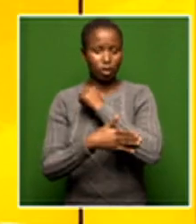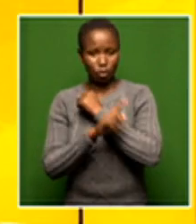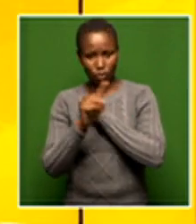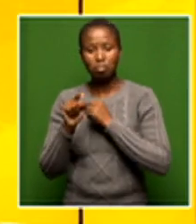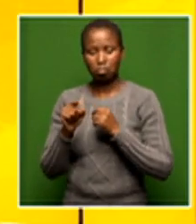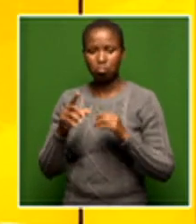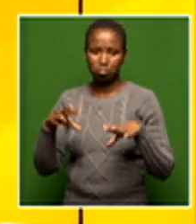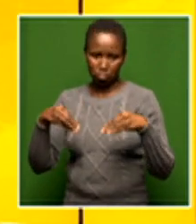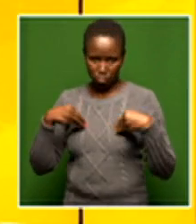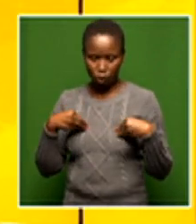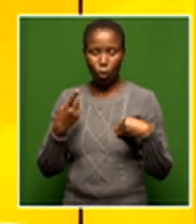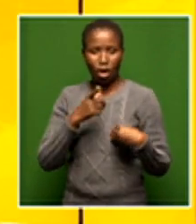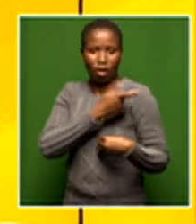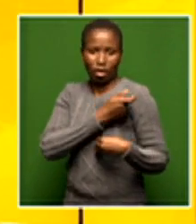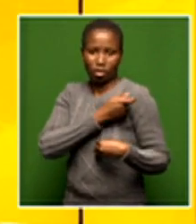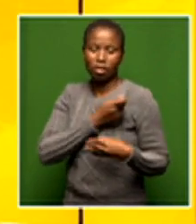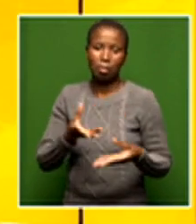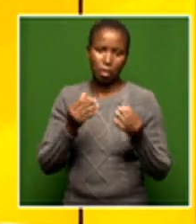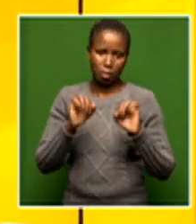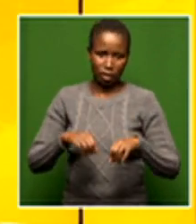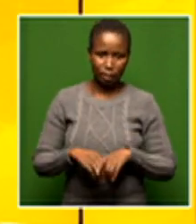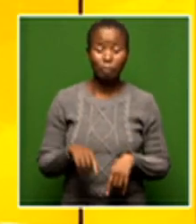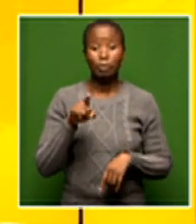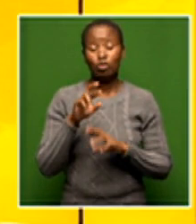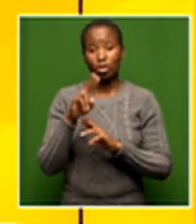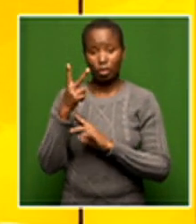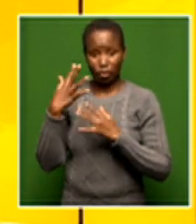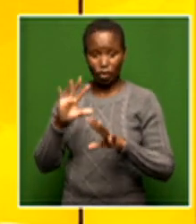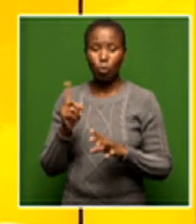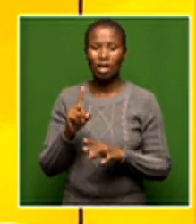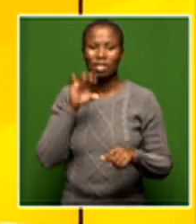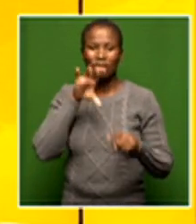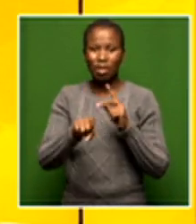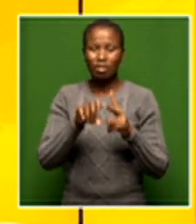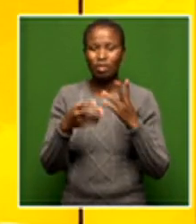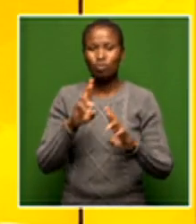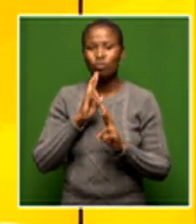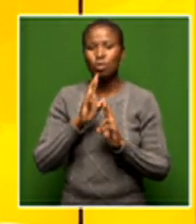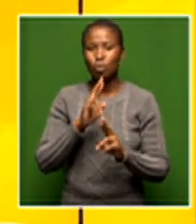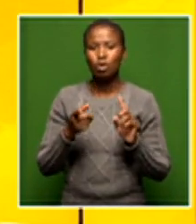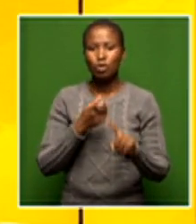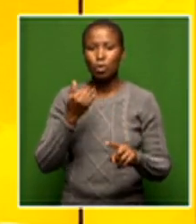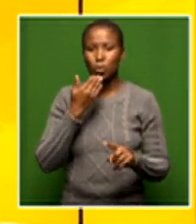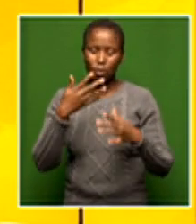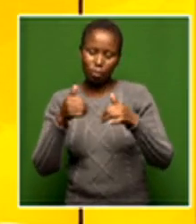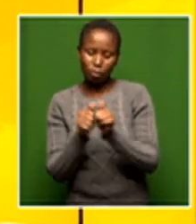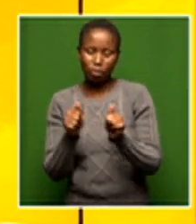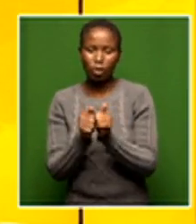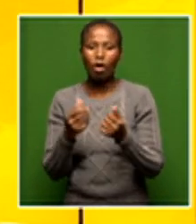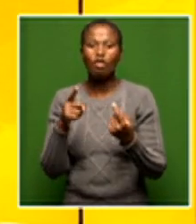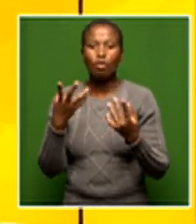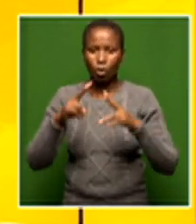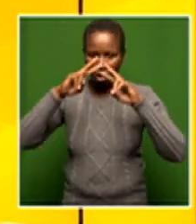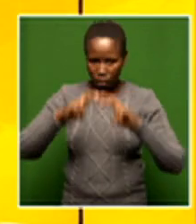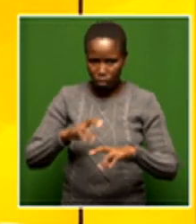accept COVID-19 vaccines. And this was revealed as part of the findings of a report that was released by the Partnership for